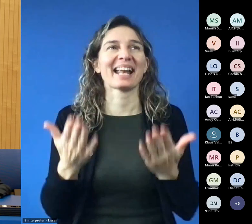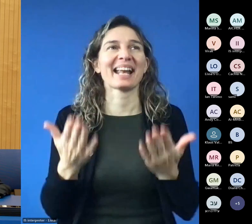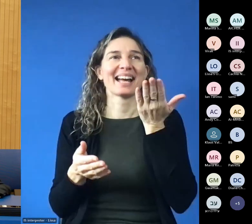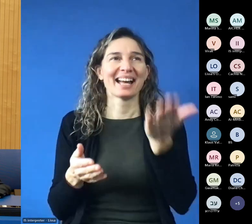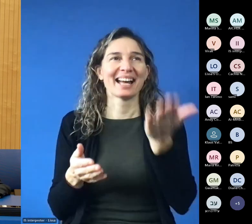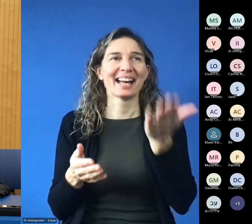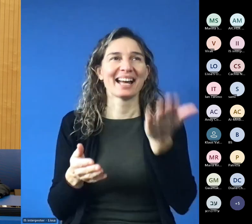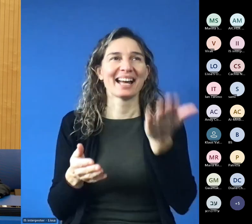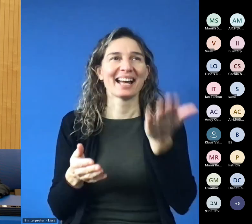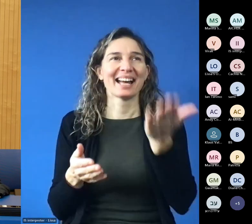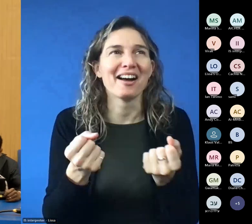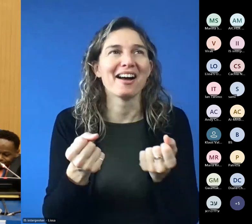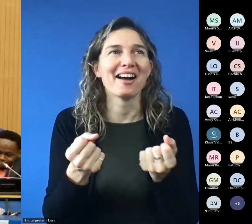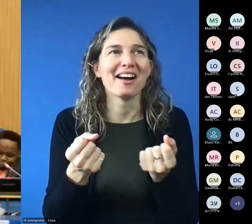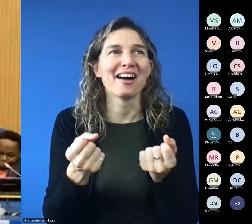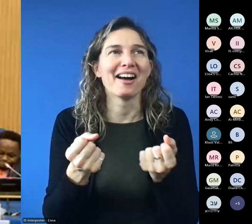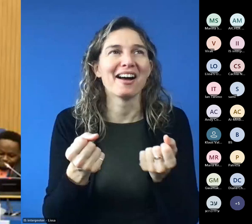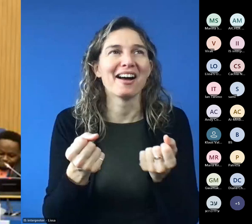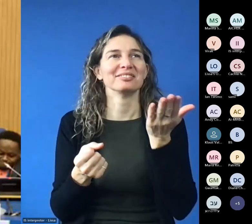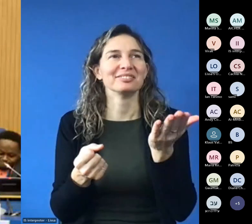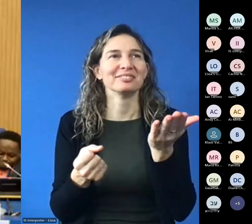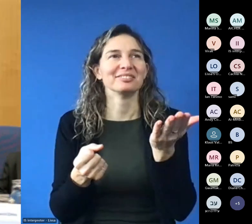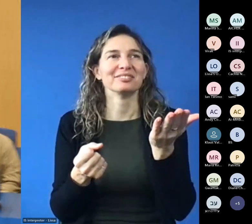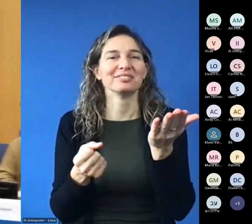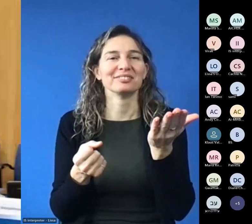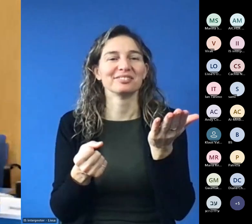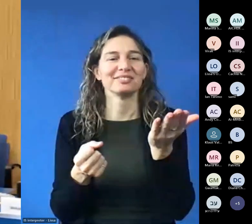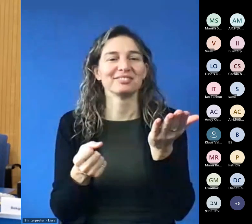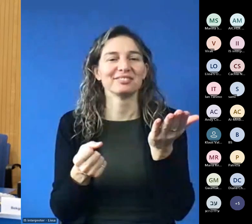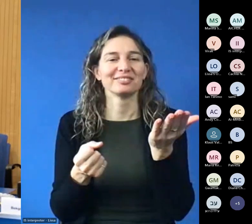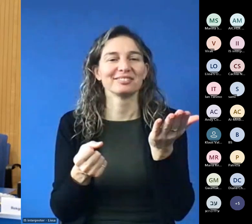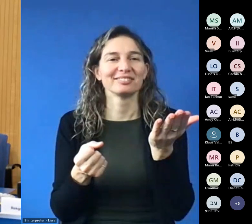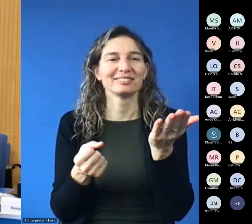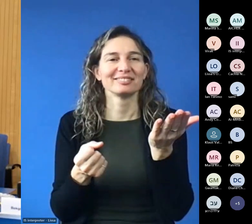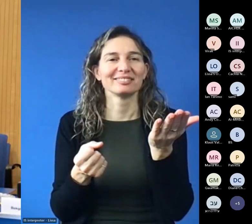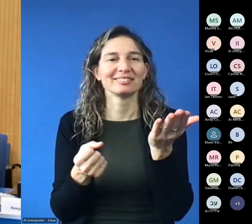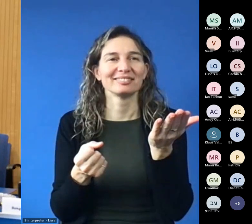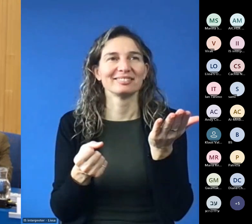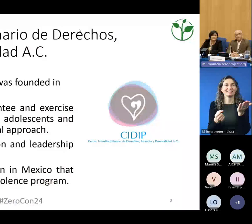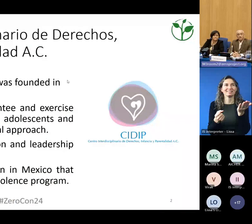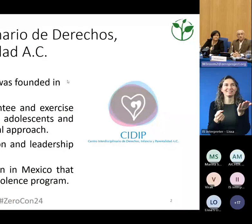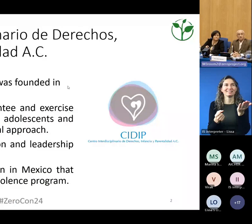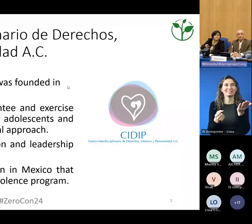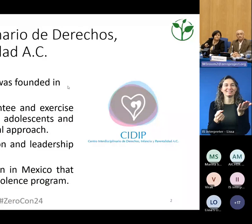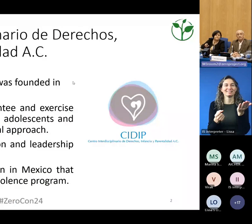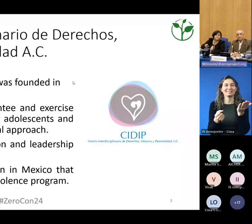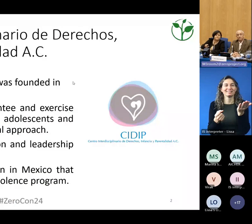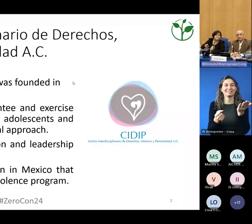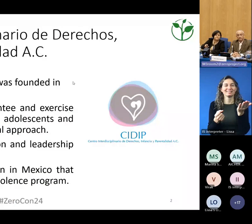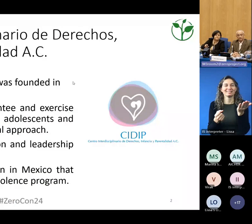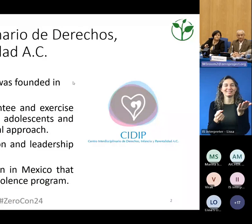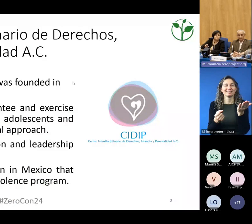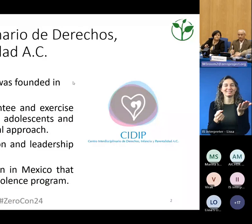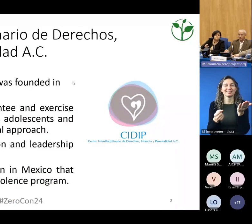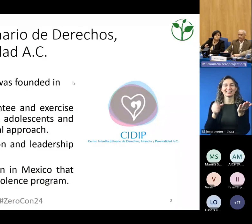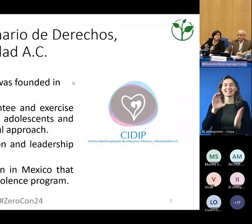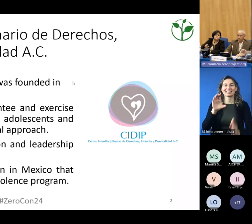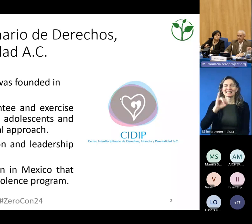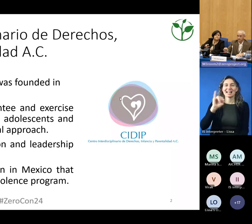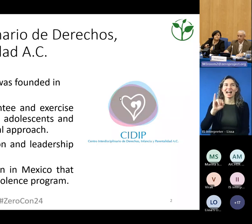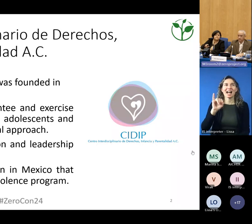Welcome. Thank you. Admorada is a refuge for women